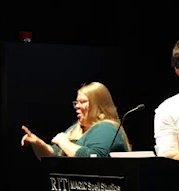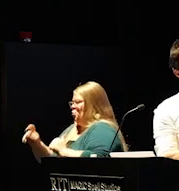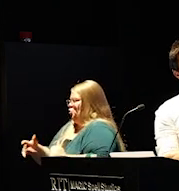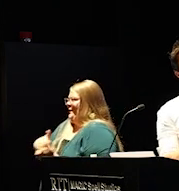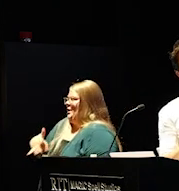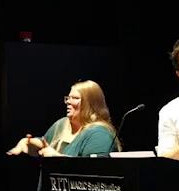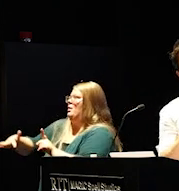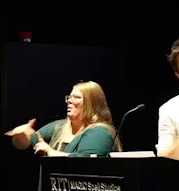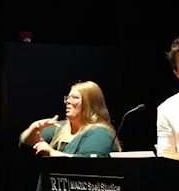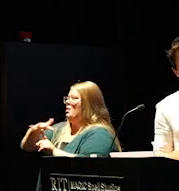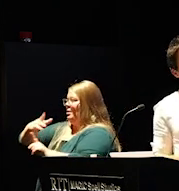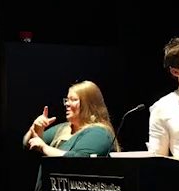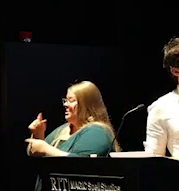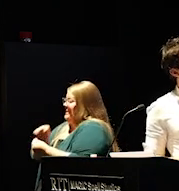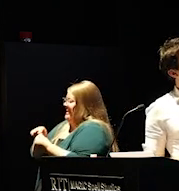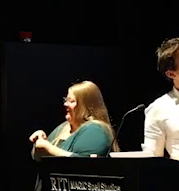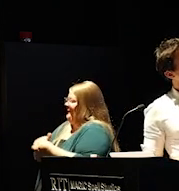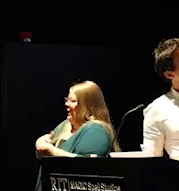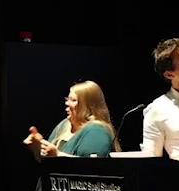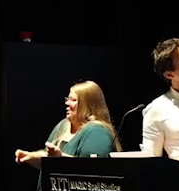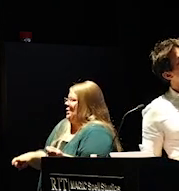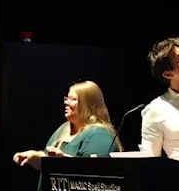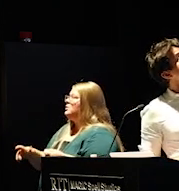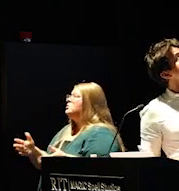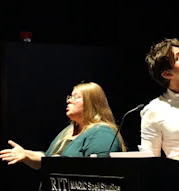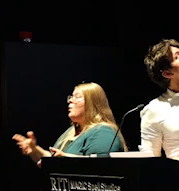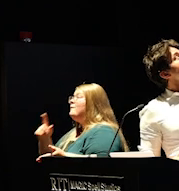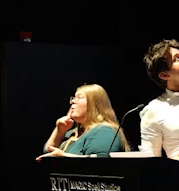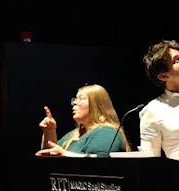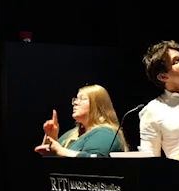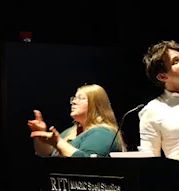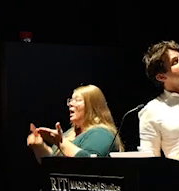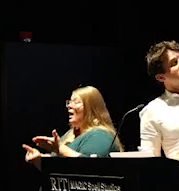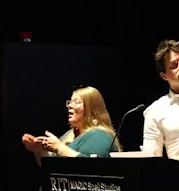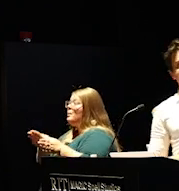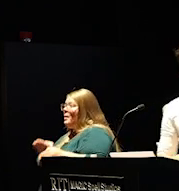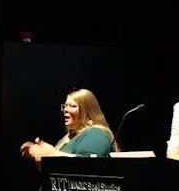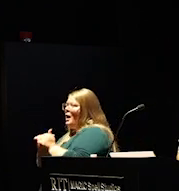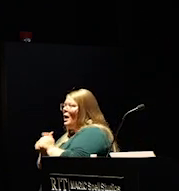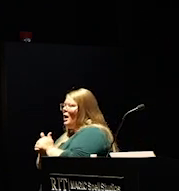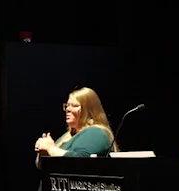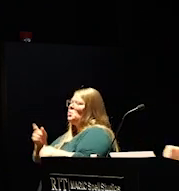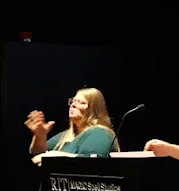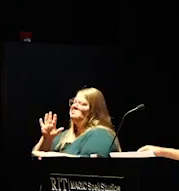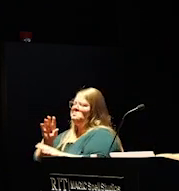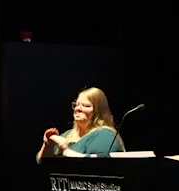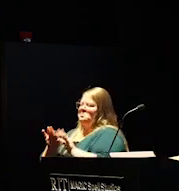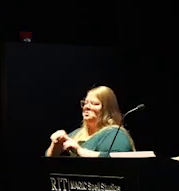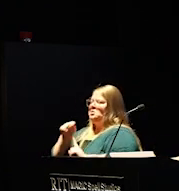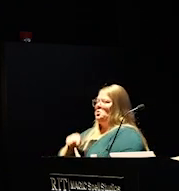And the biggest thing there through a design lens is that this thing, so Rochester Cocktail